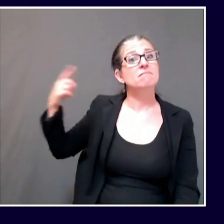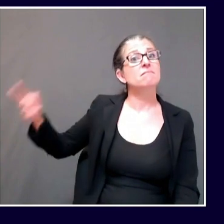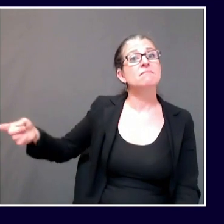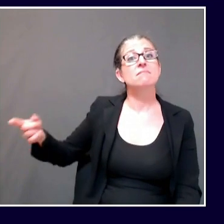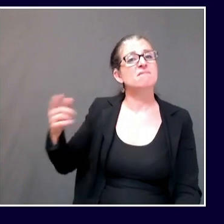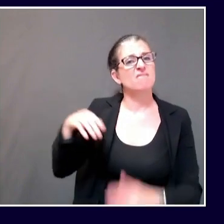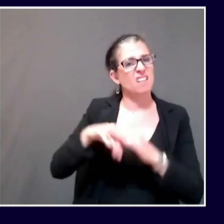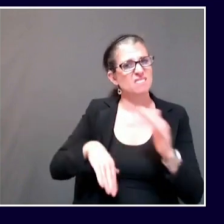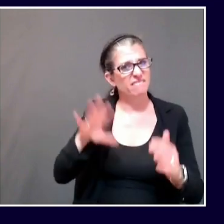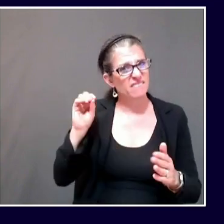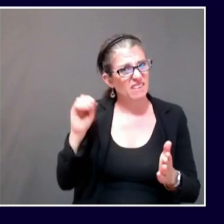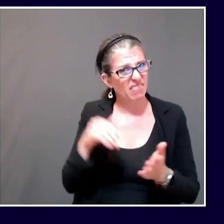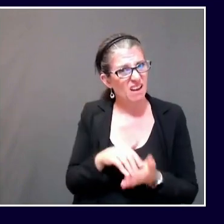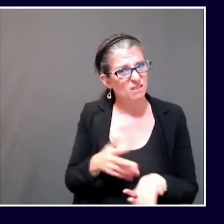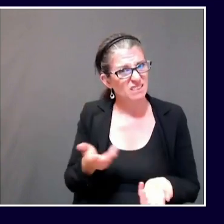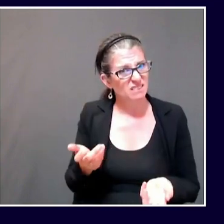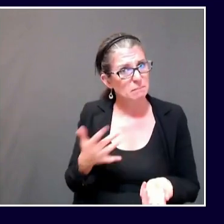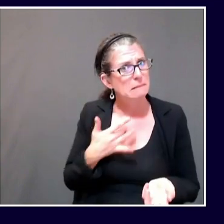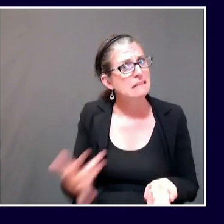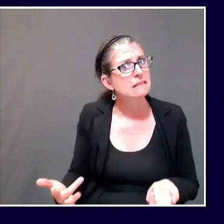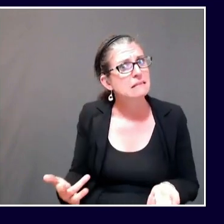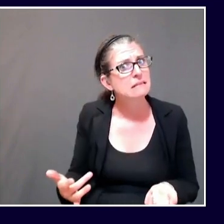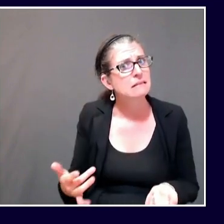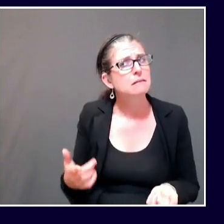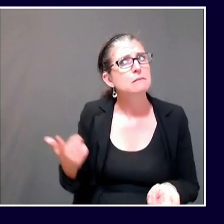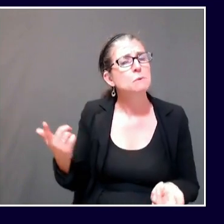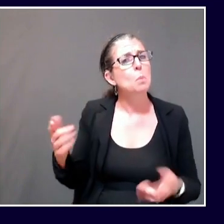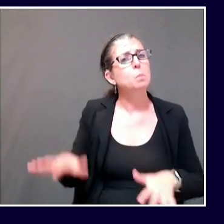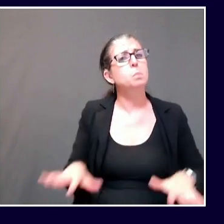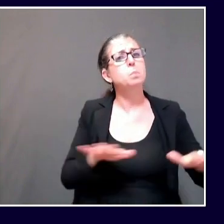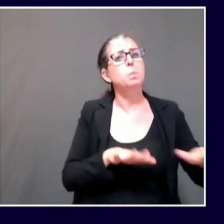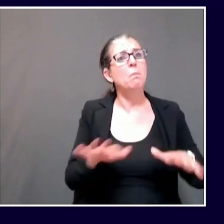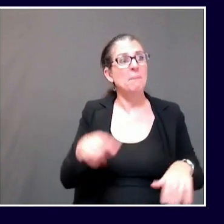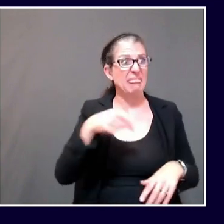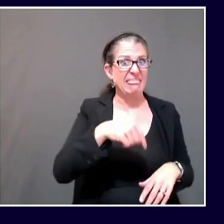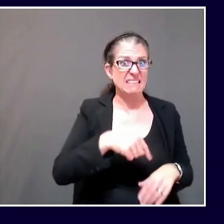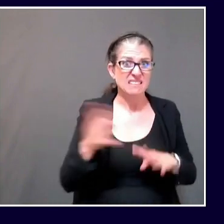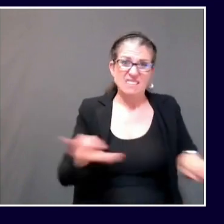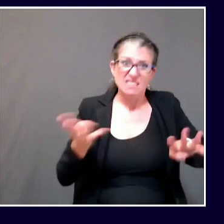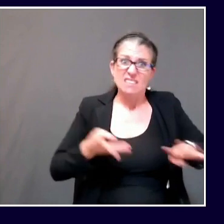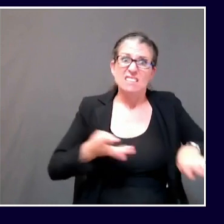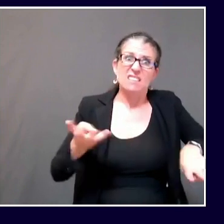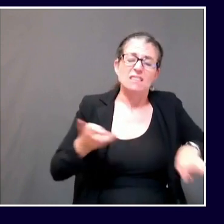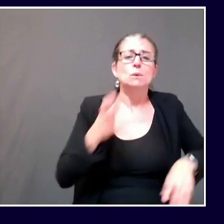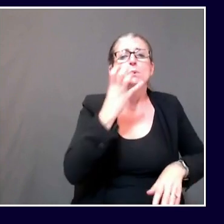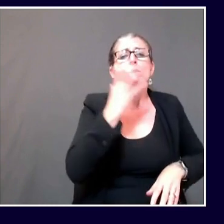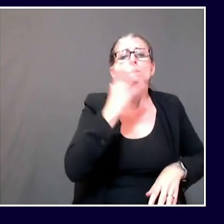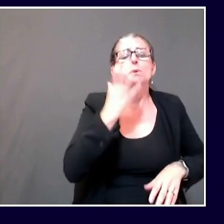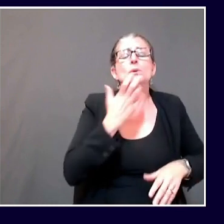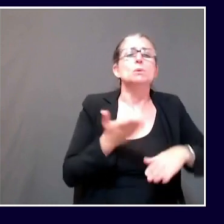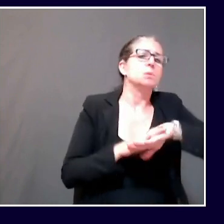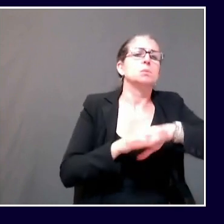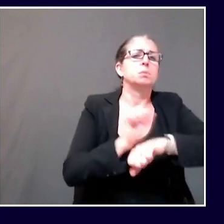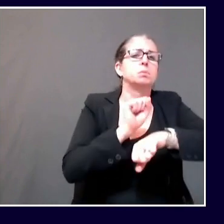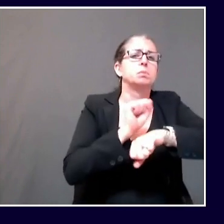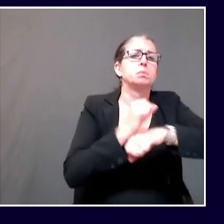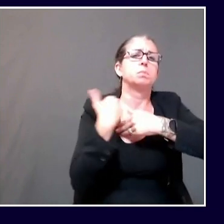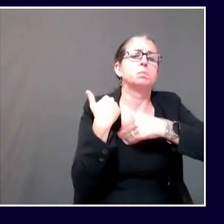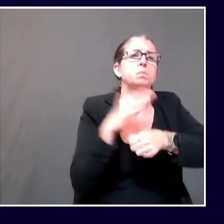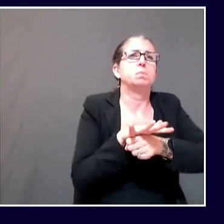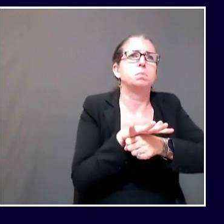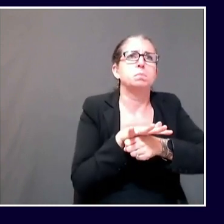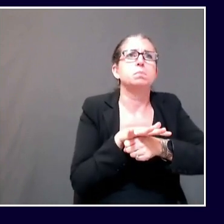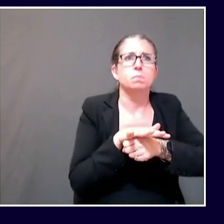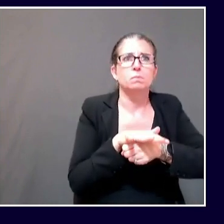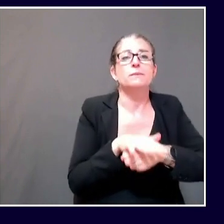top of that, they've been working tirelessly to bring this mobile lab online as well. So while they've been doing